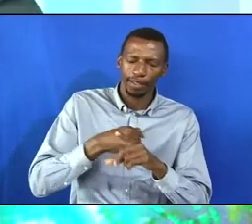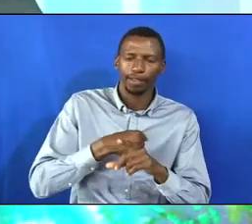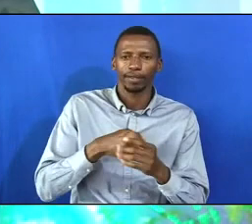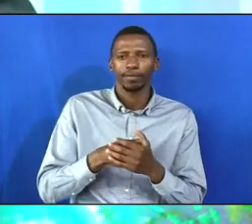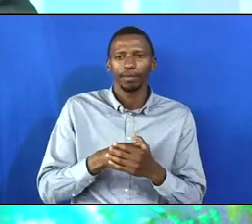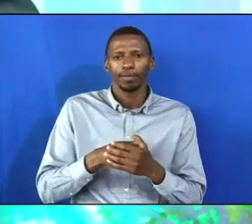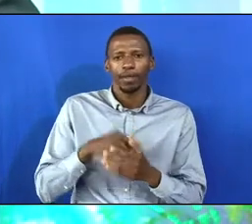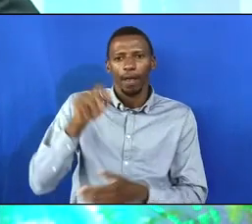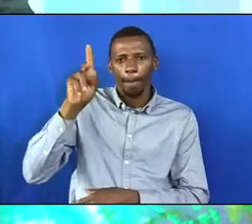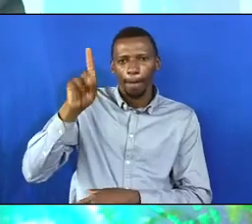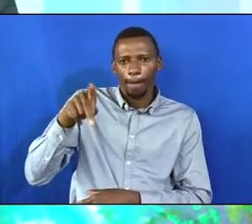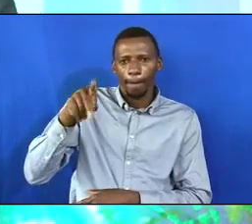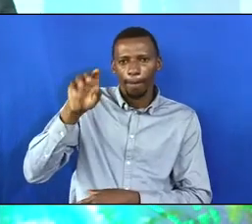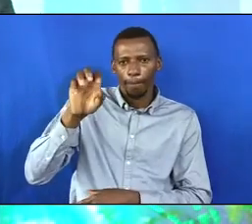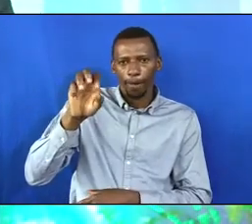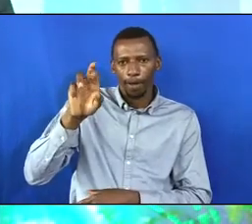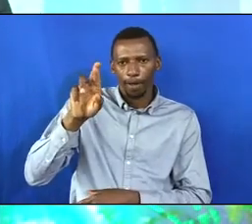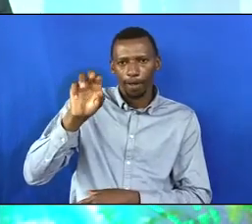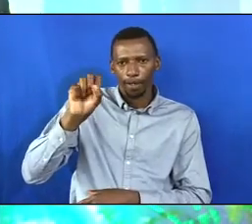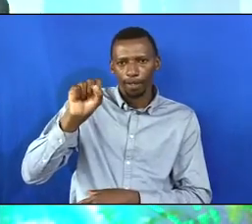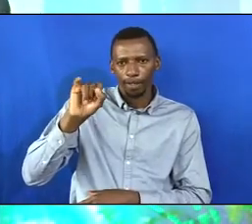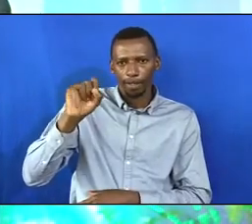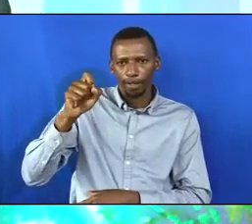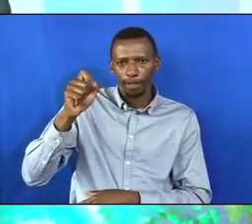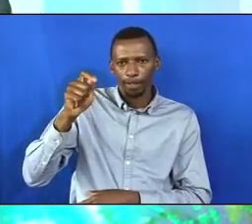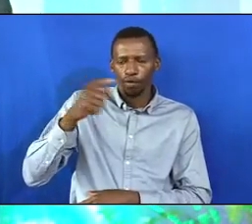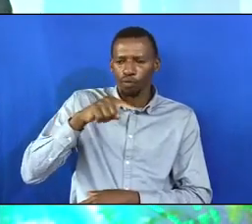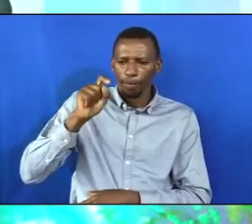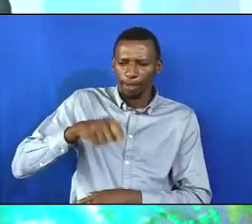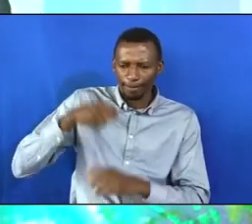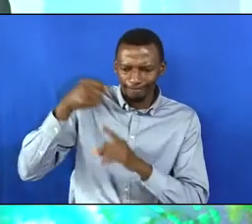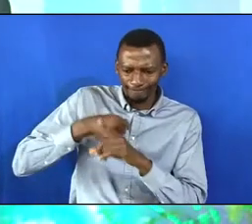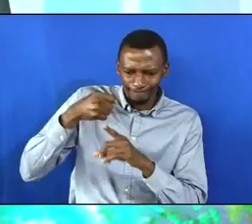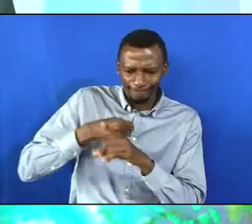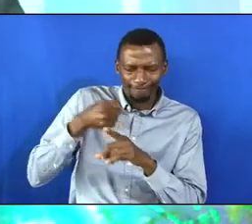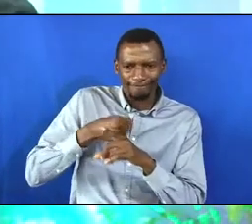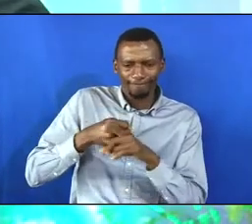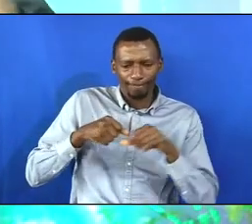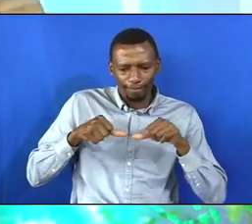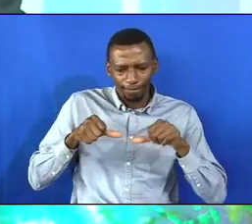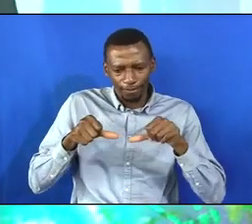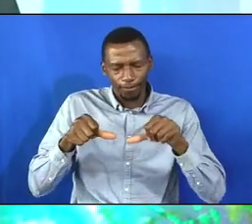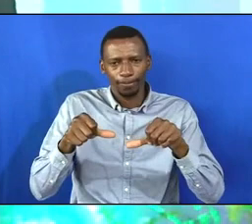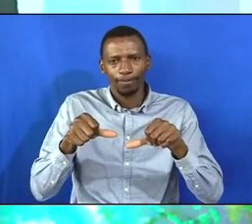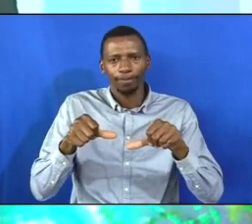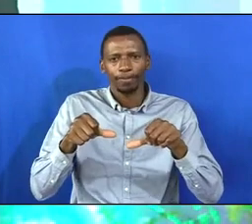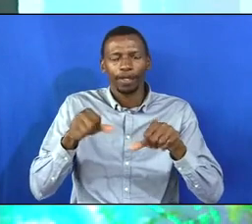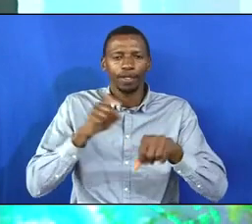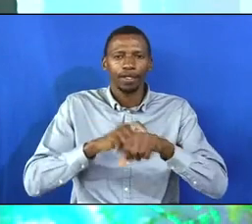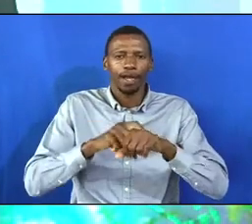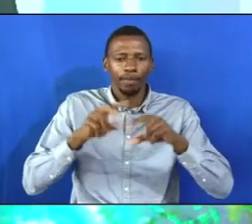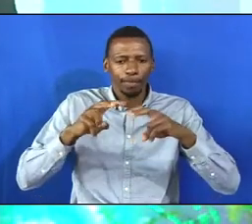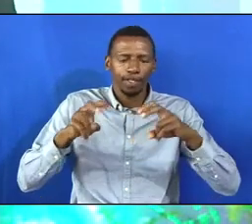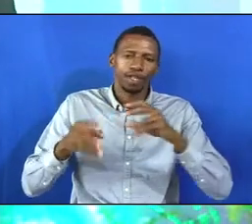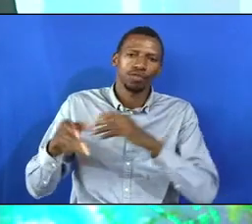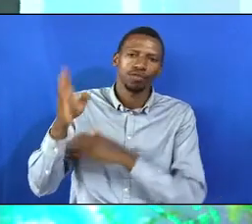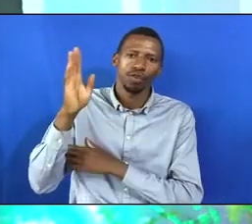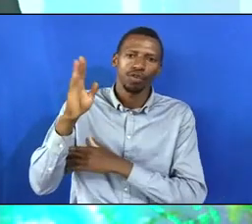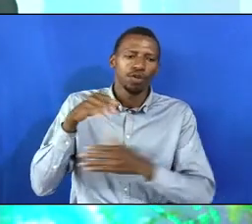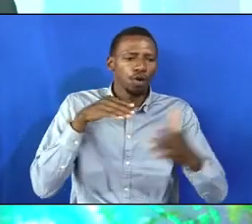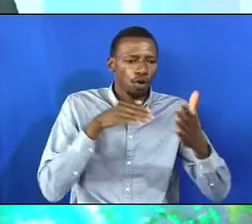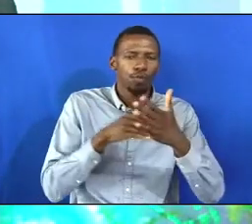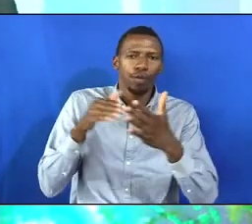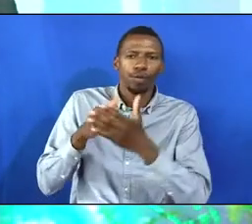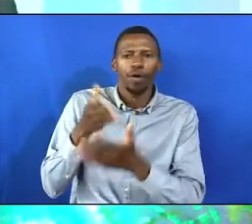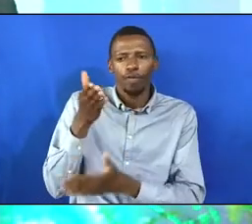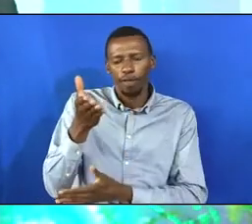We must persist in our pursuit of the Lord. In spite of the obstacles, nevertheless, you must press